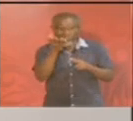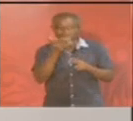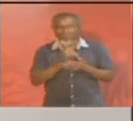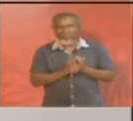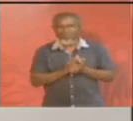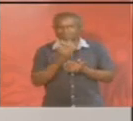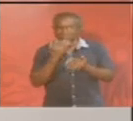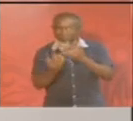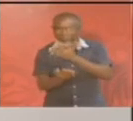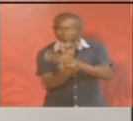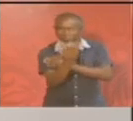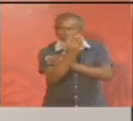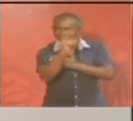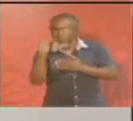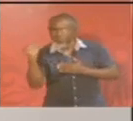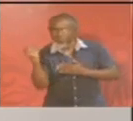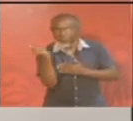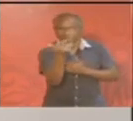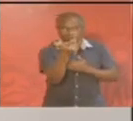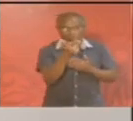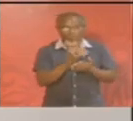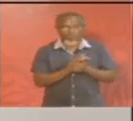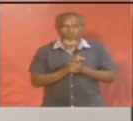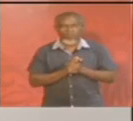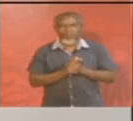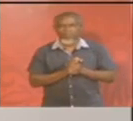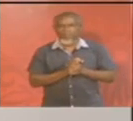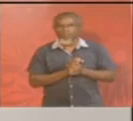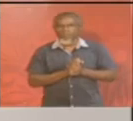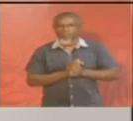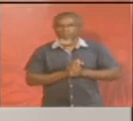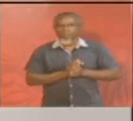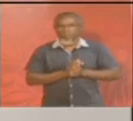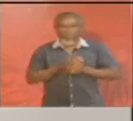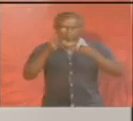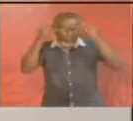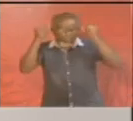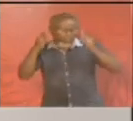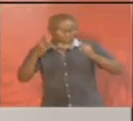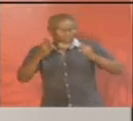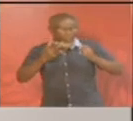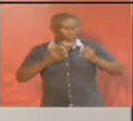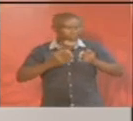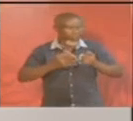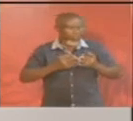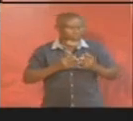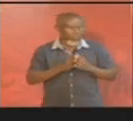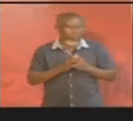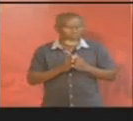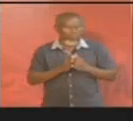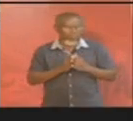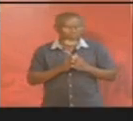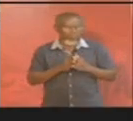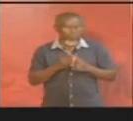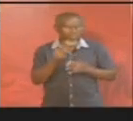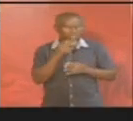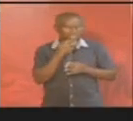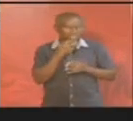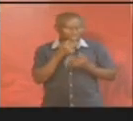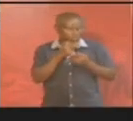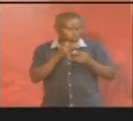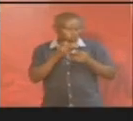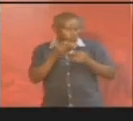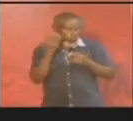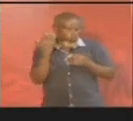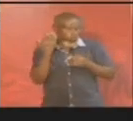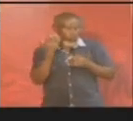Good morning, everyone. Arvashi from TV6. Minister Diase would have said a short while ago that a decision was taken